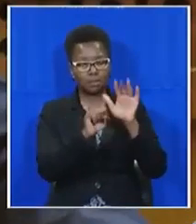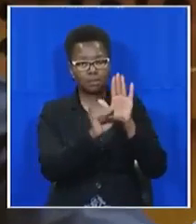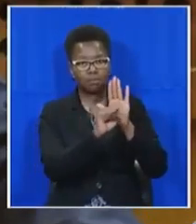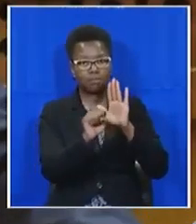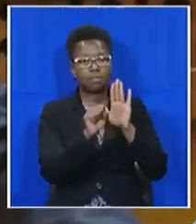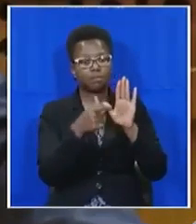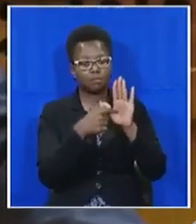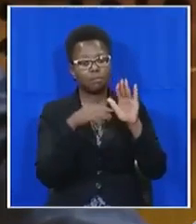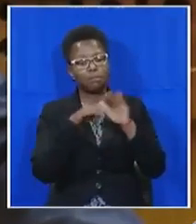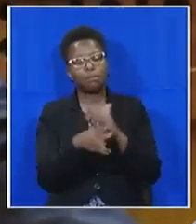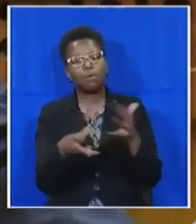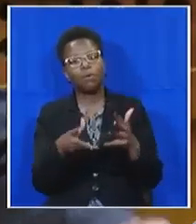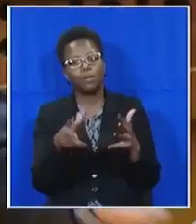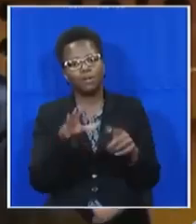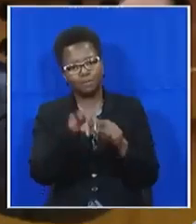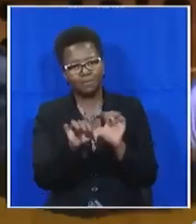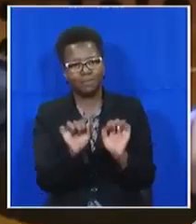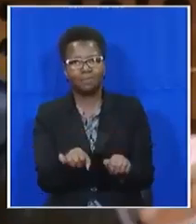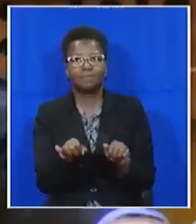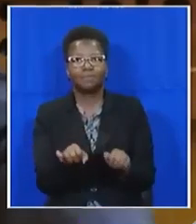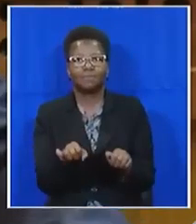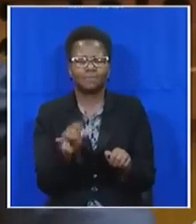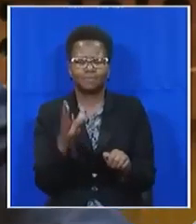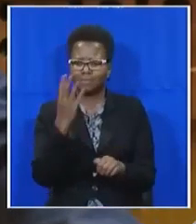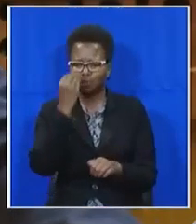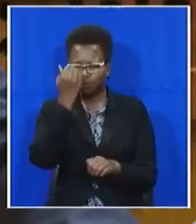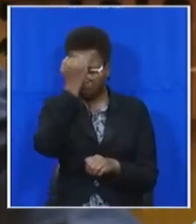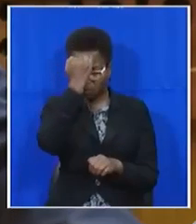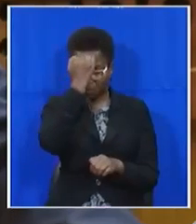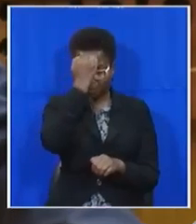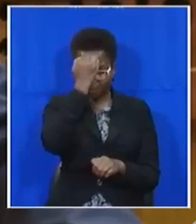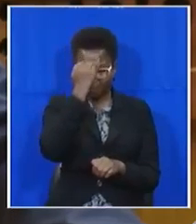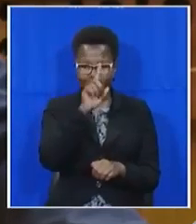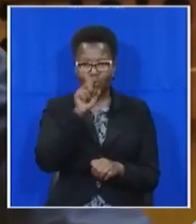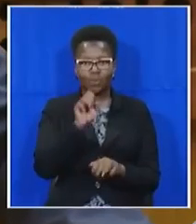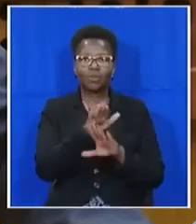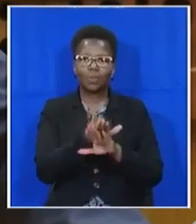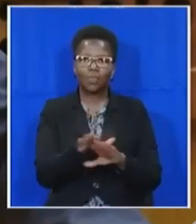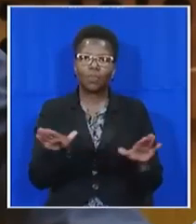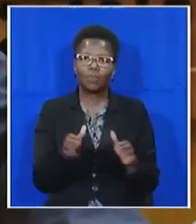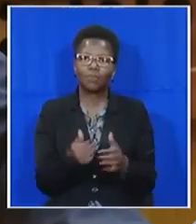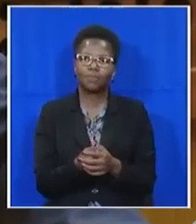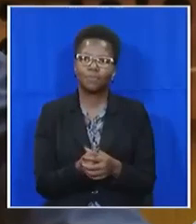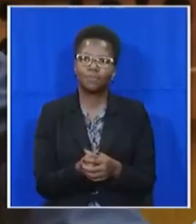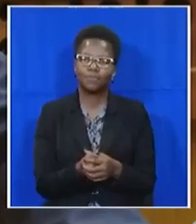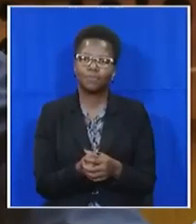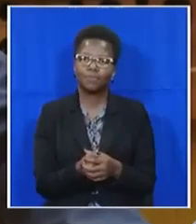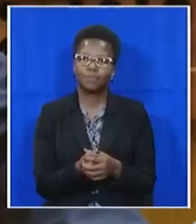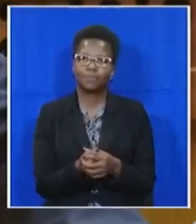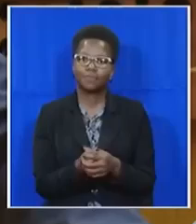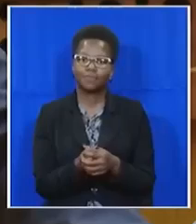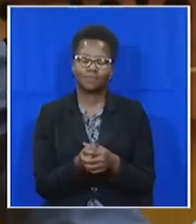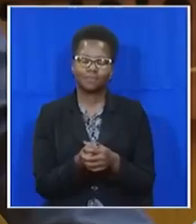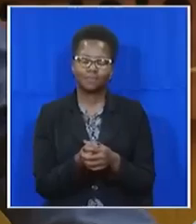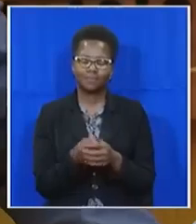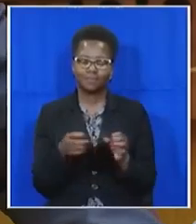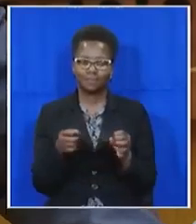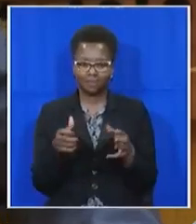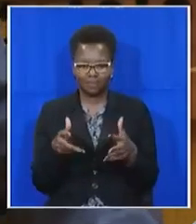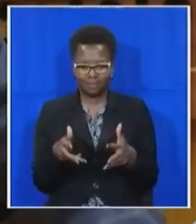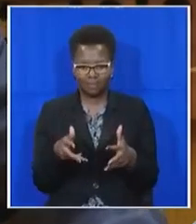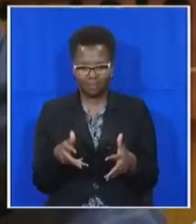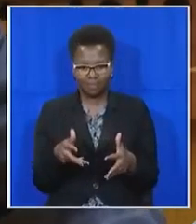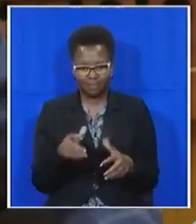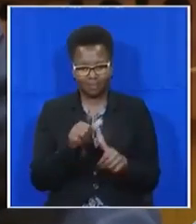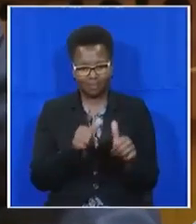show you where it is. Don't ask stupid questions. Wat ek vir u wil sê, agbare adjunkspeaker,